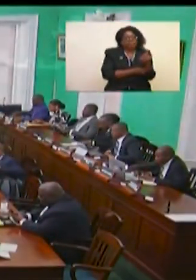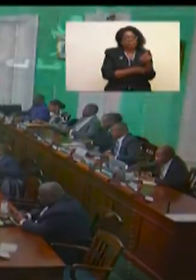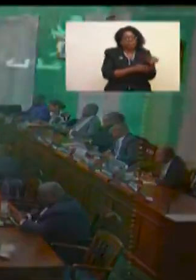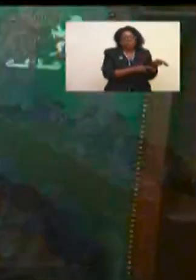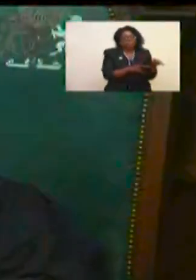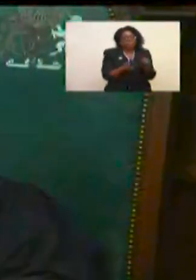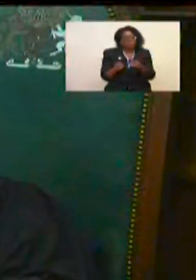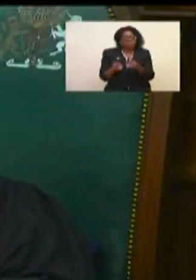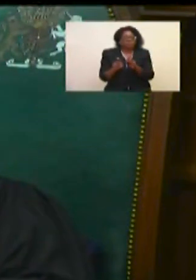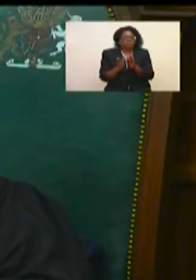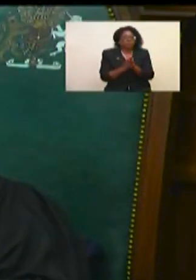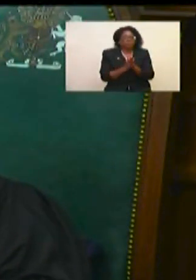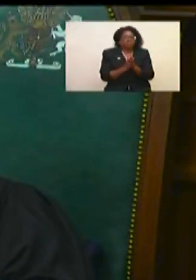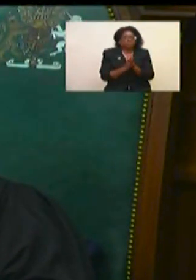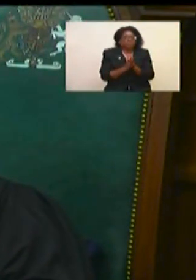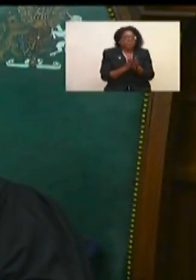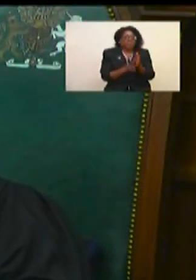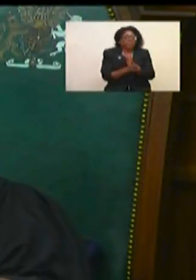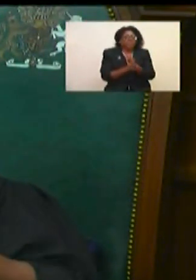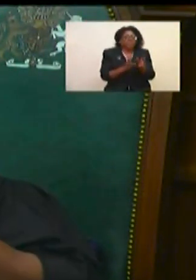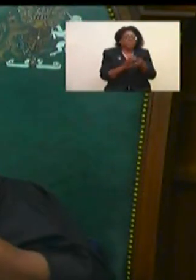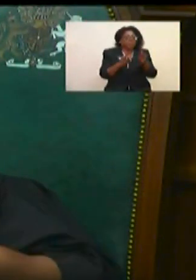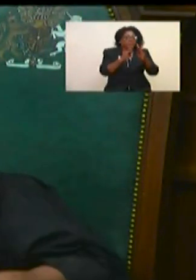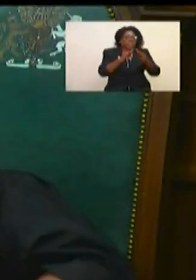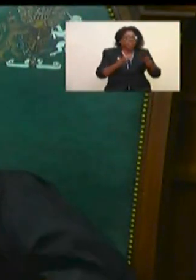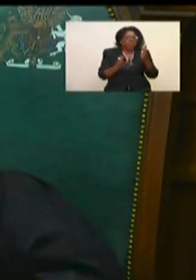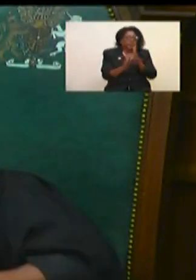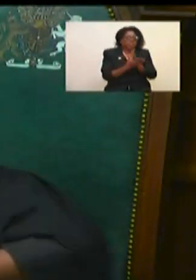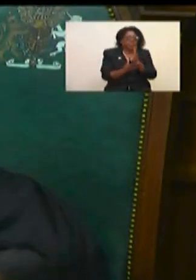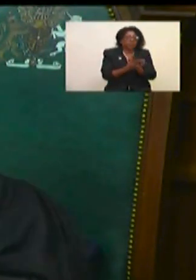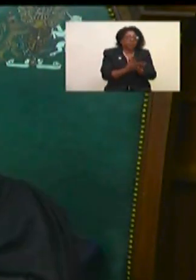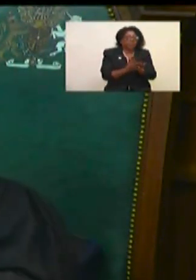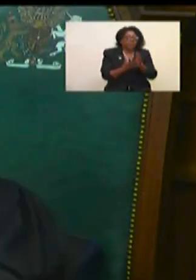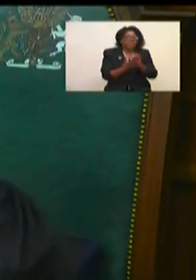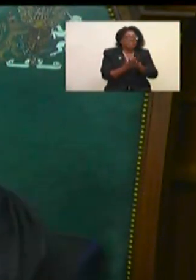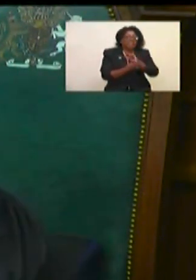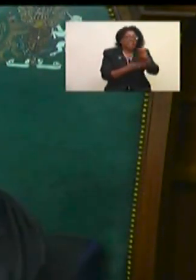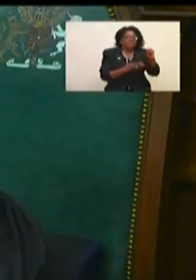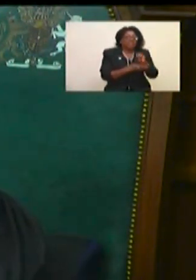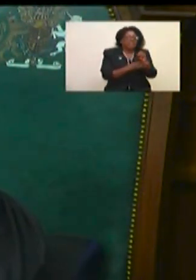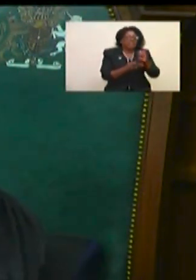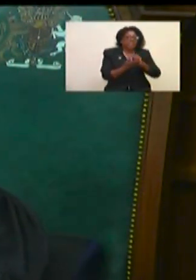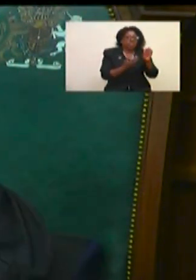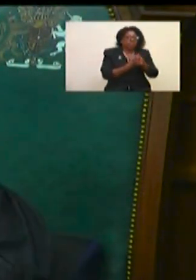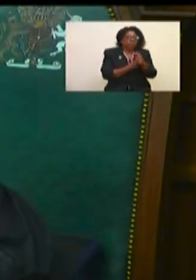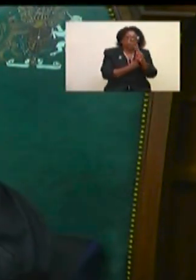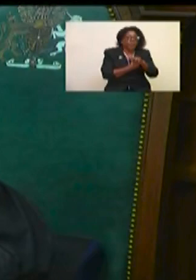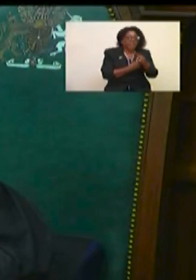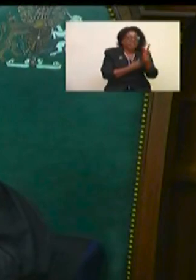and seconded that the business of this House be suspended until Monday, June